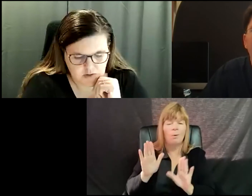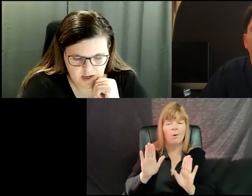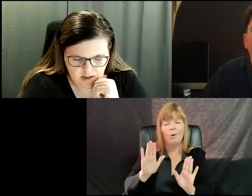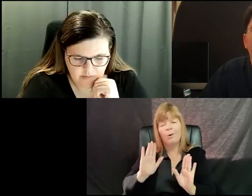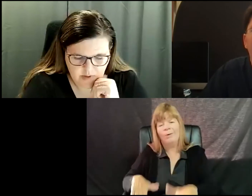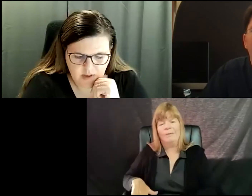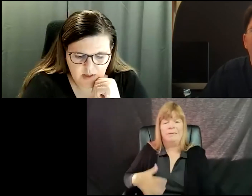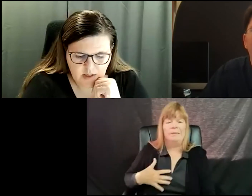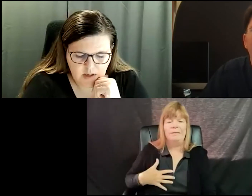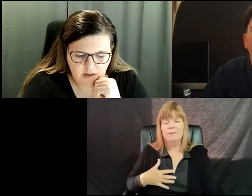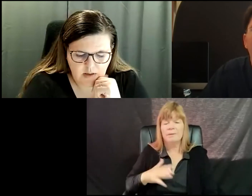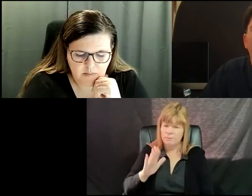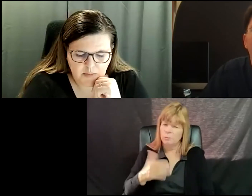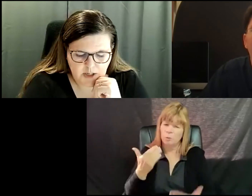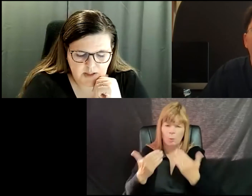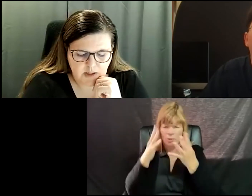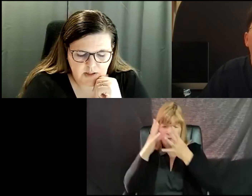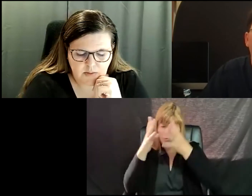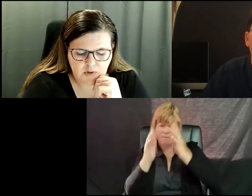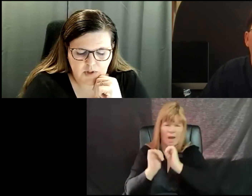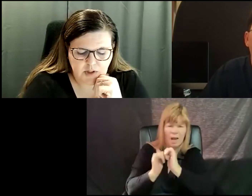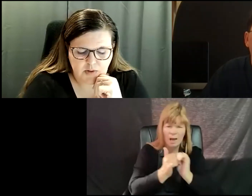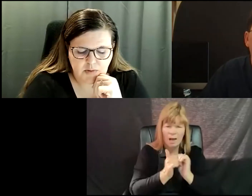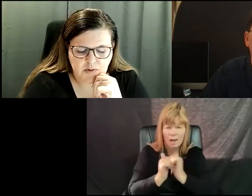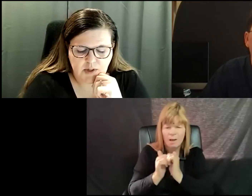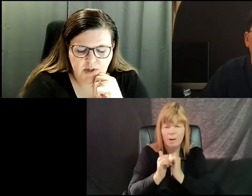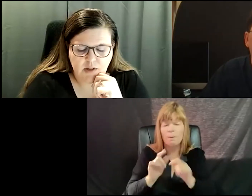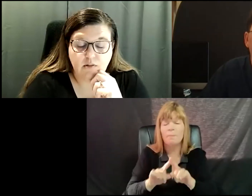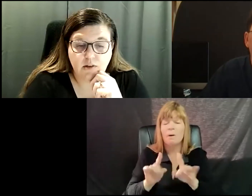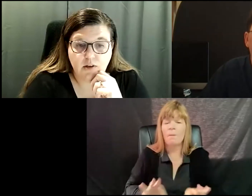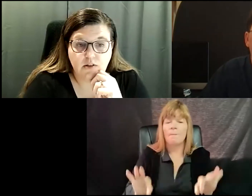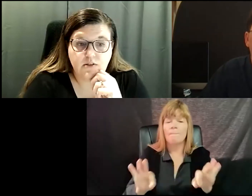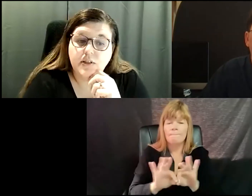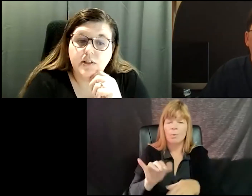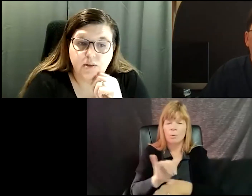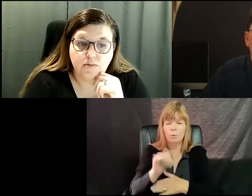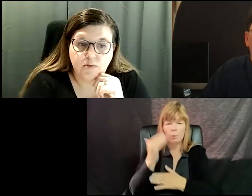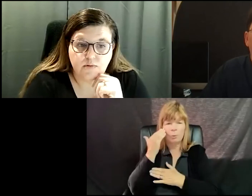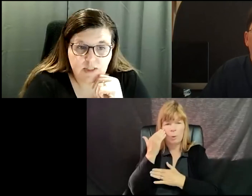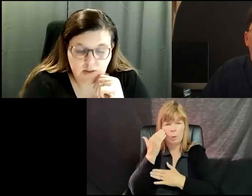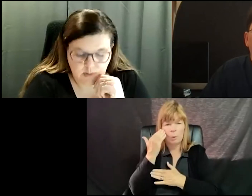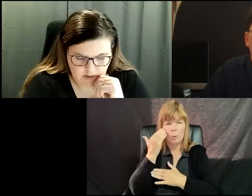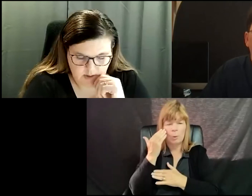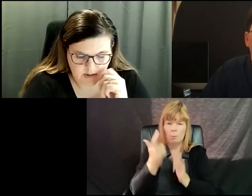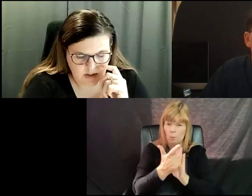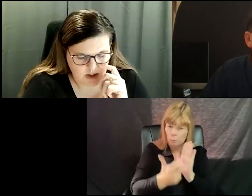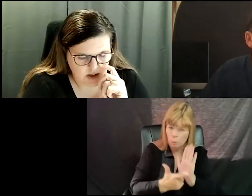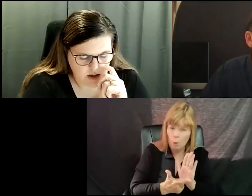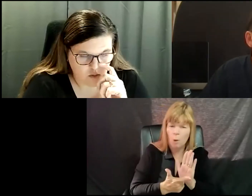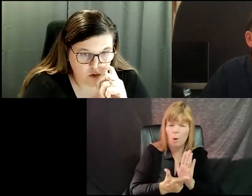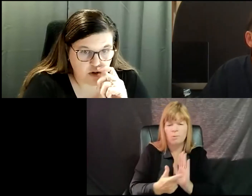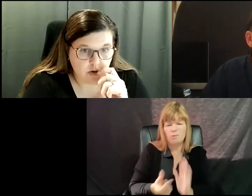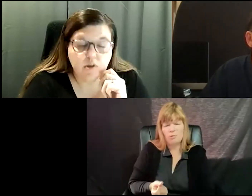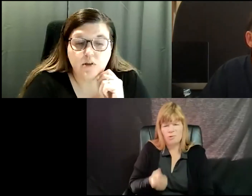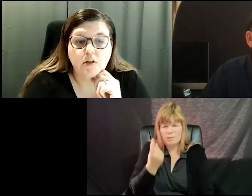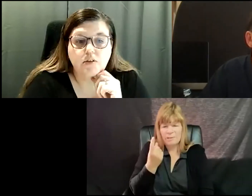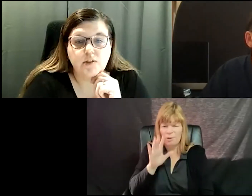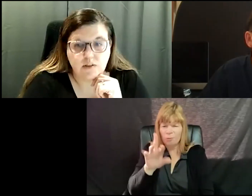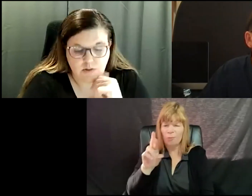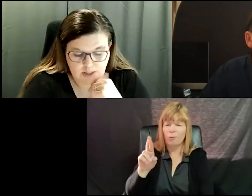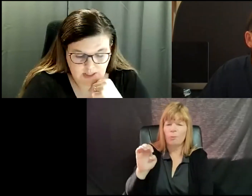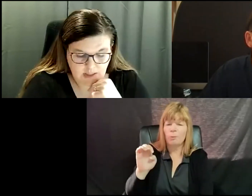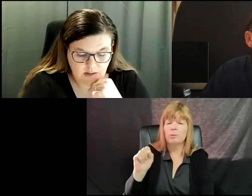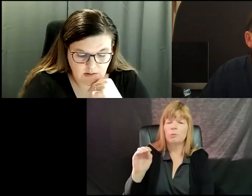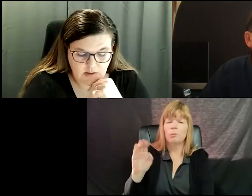be creative. But it's also important to know the law and know of your resources of where you can go